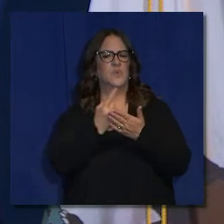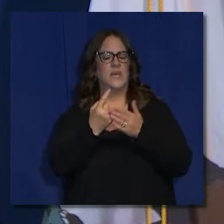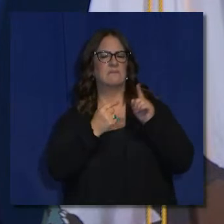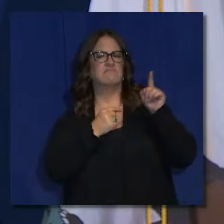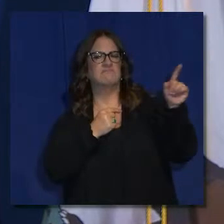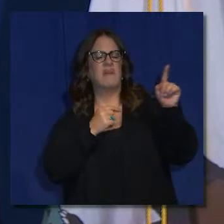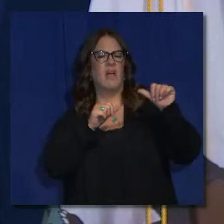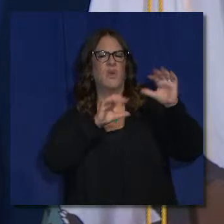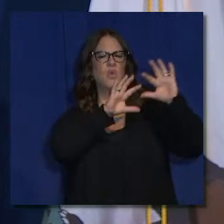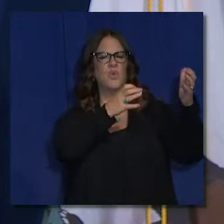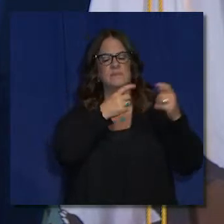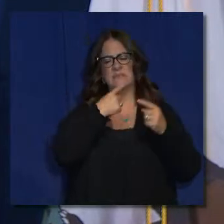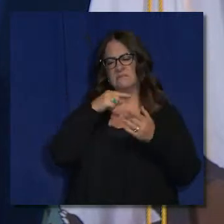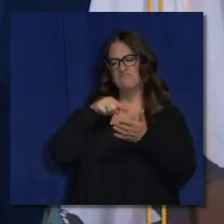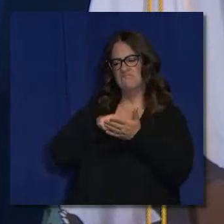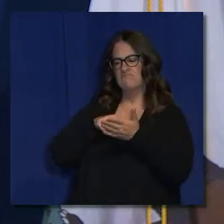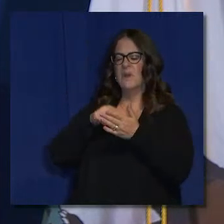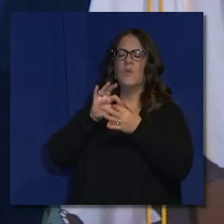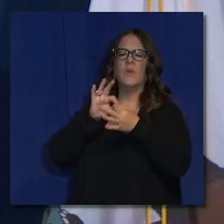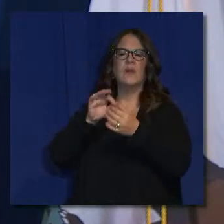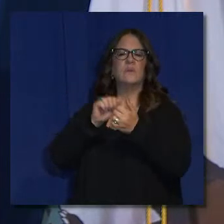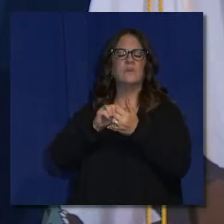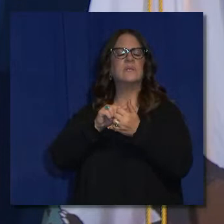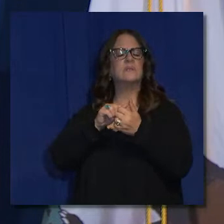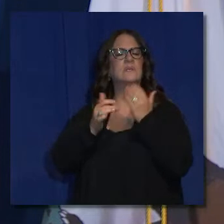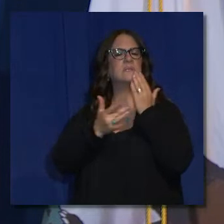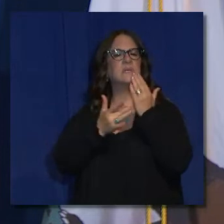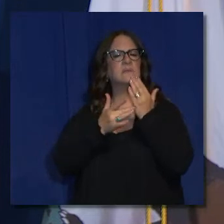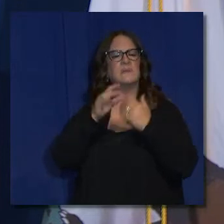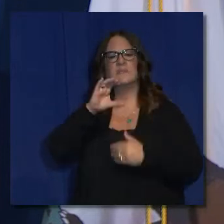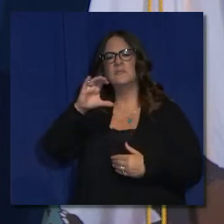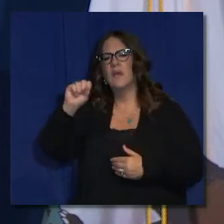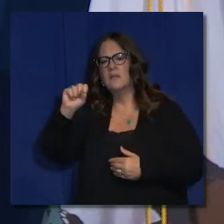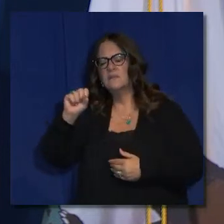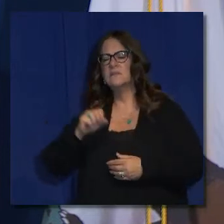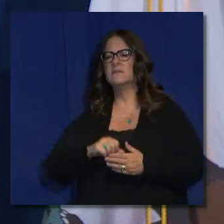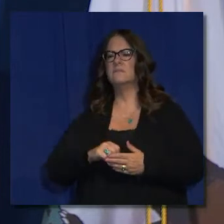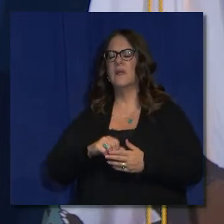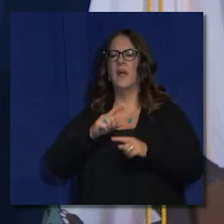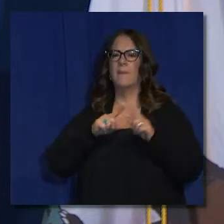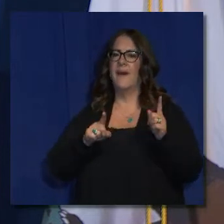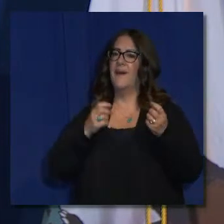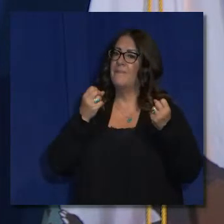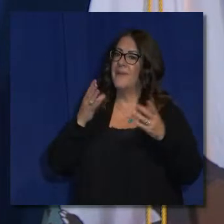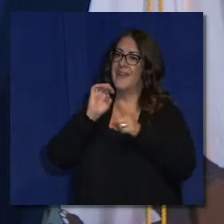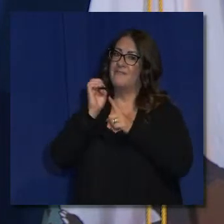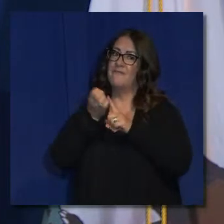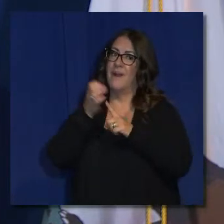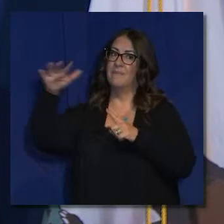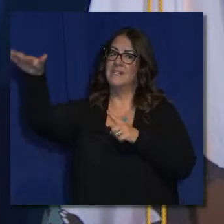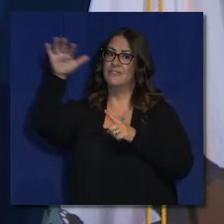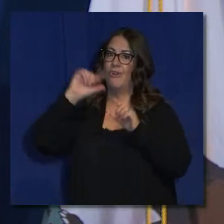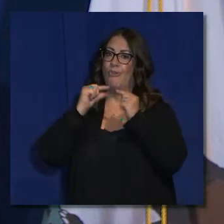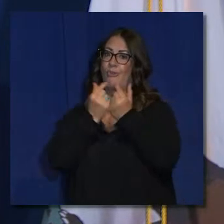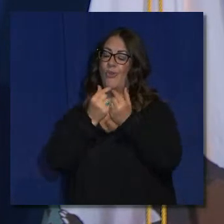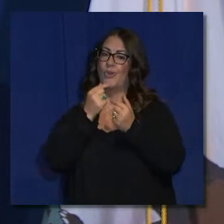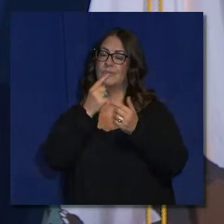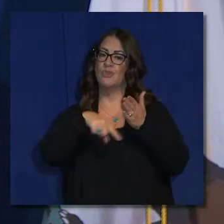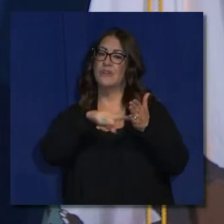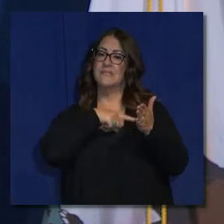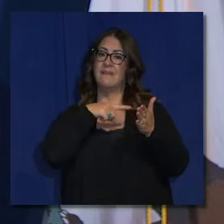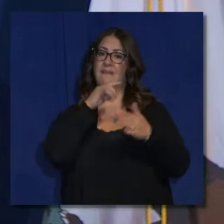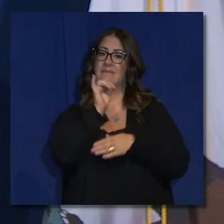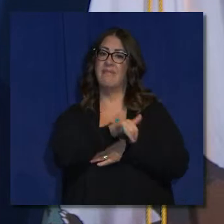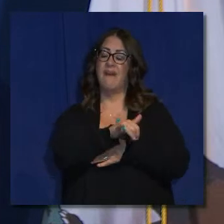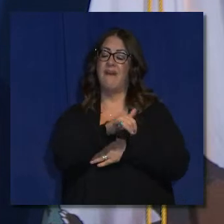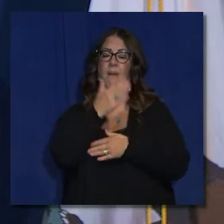some provisions tied to technological CCS. And this has been criticized by environmental justice organizations